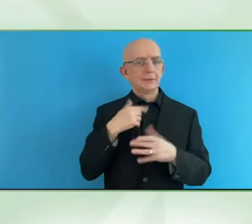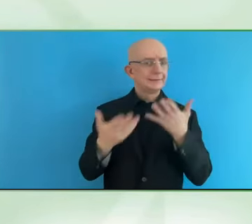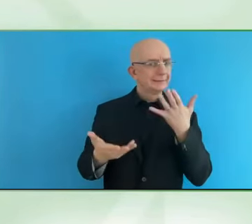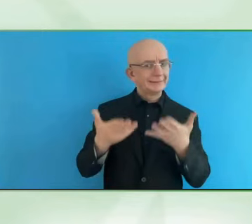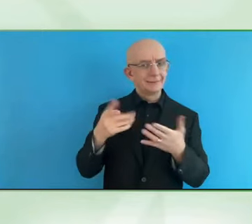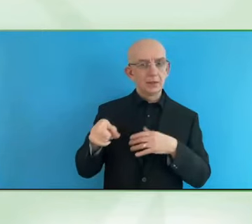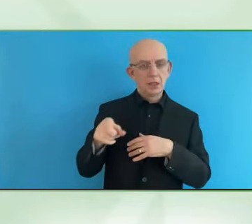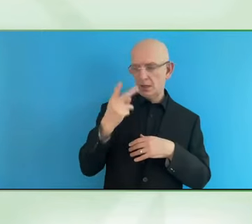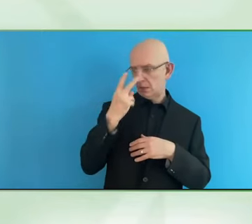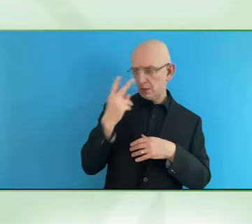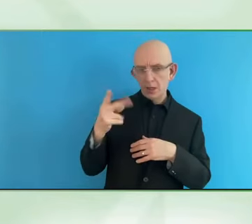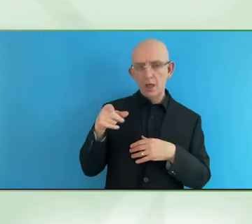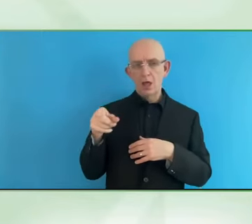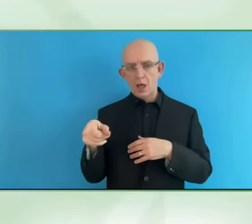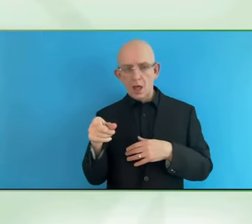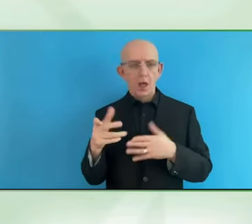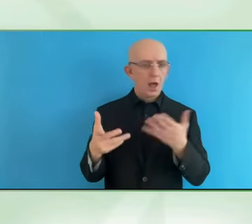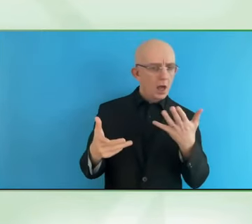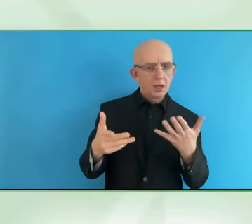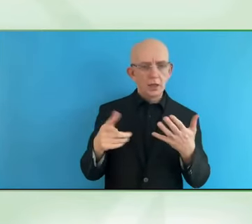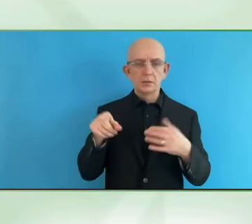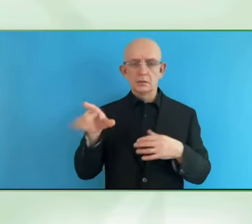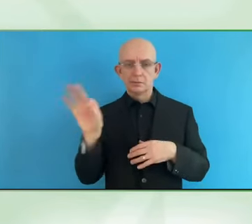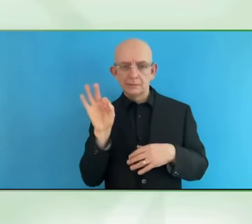one of the basic